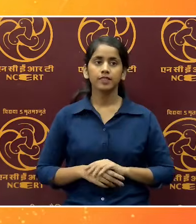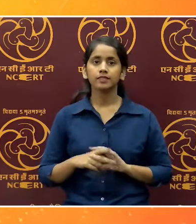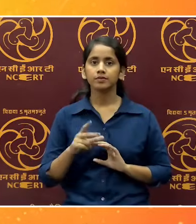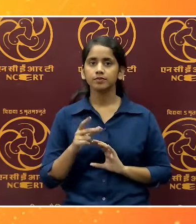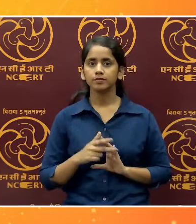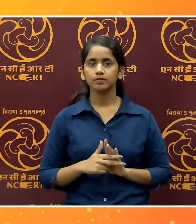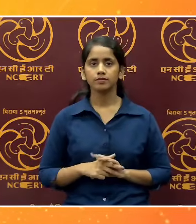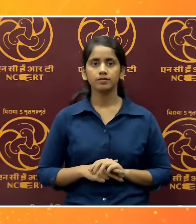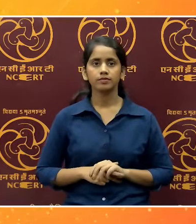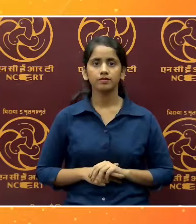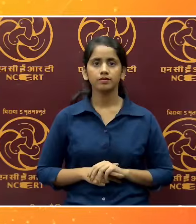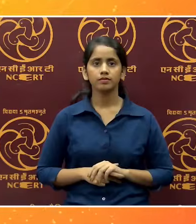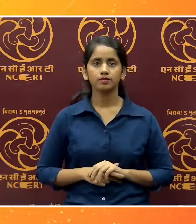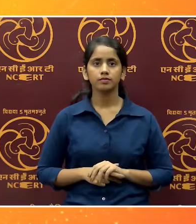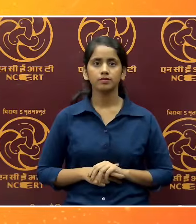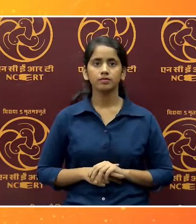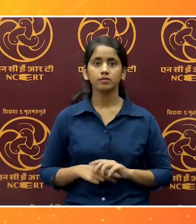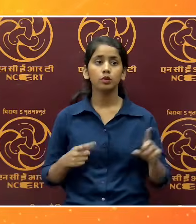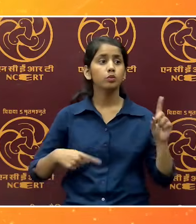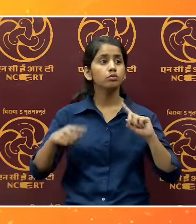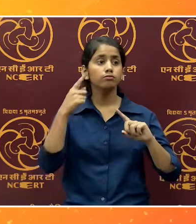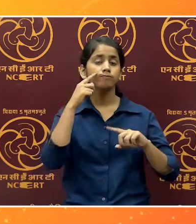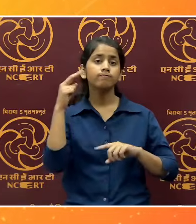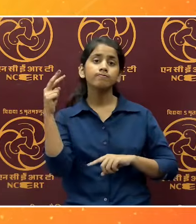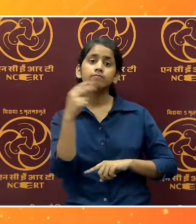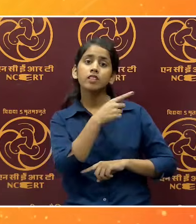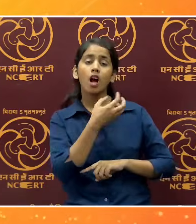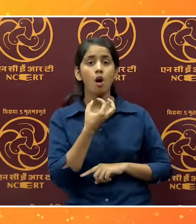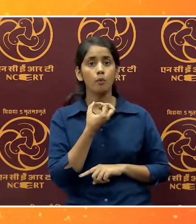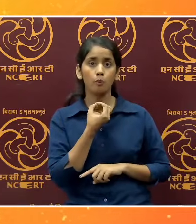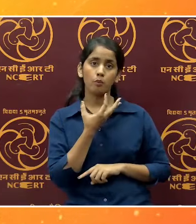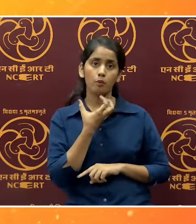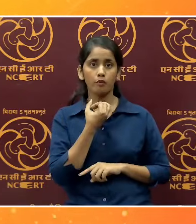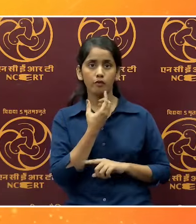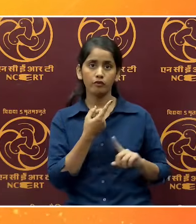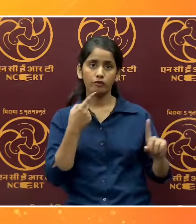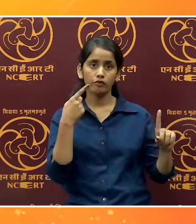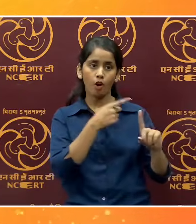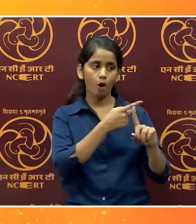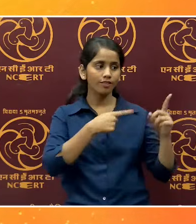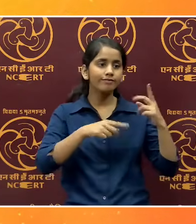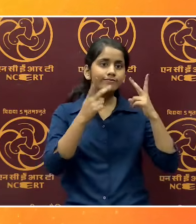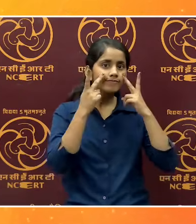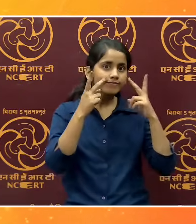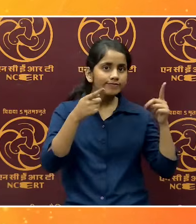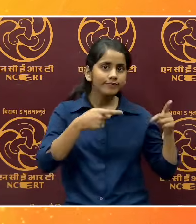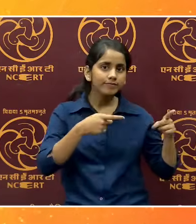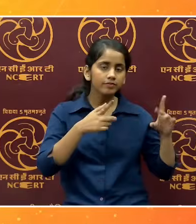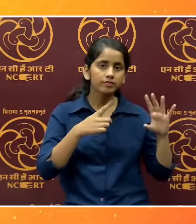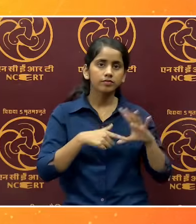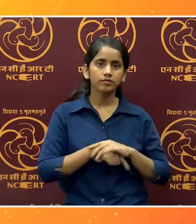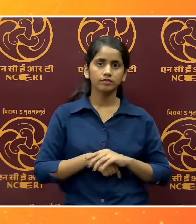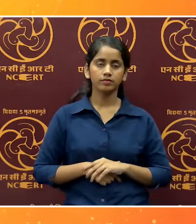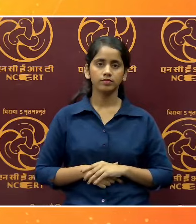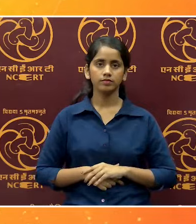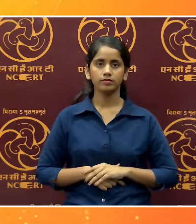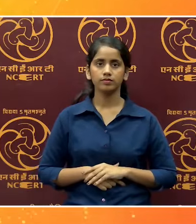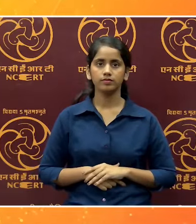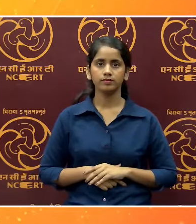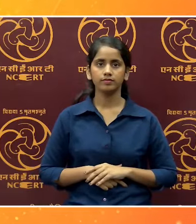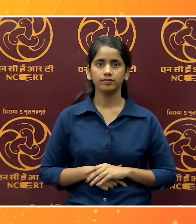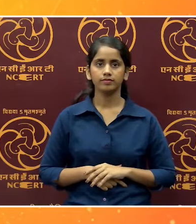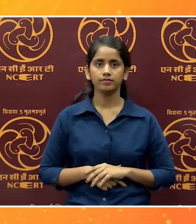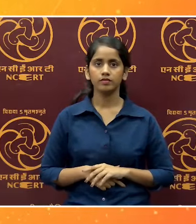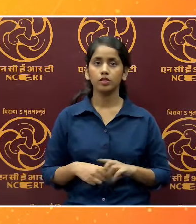frog. You can also see there is a frog in front of me, which I have made, and you